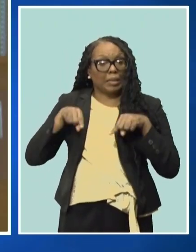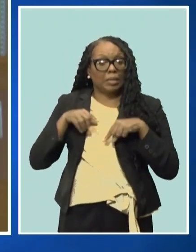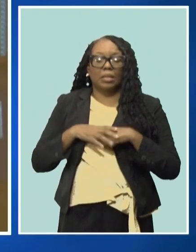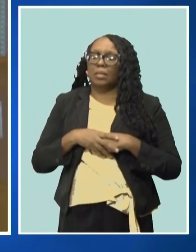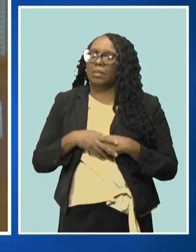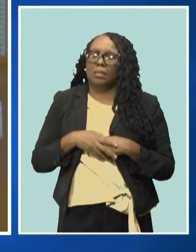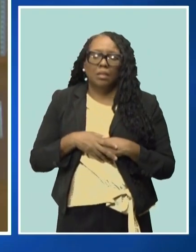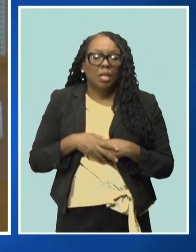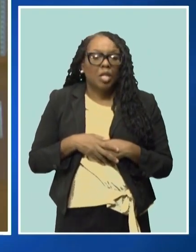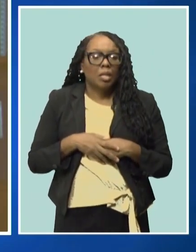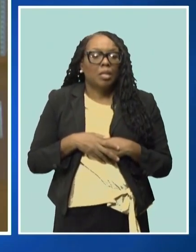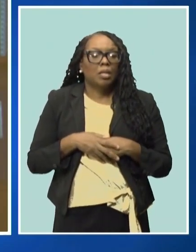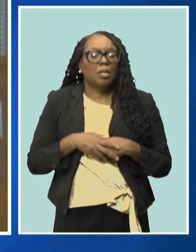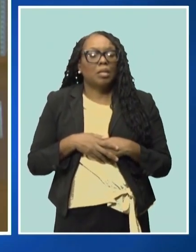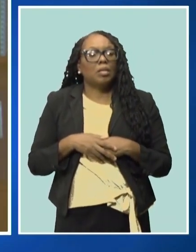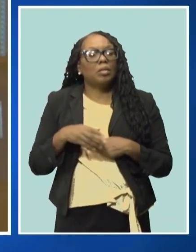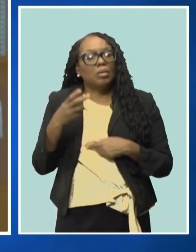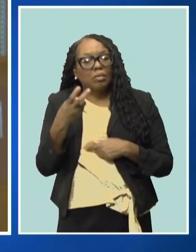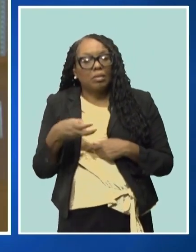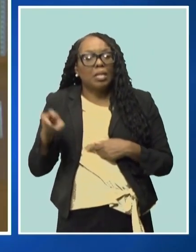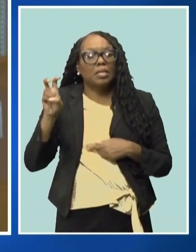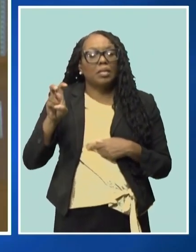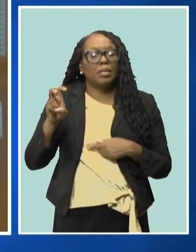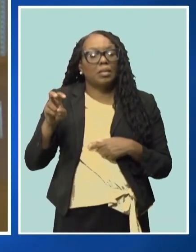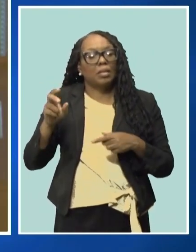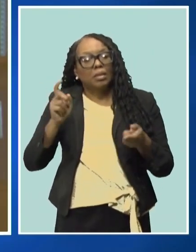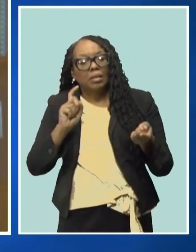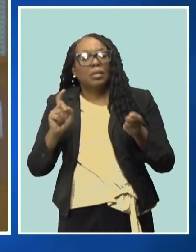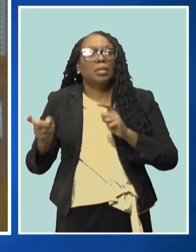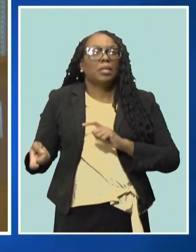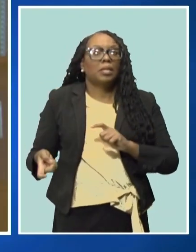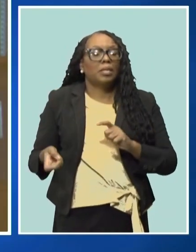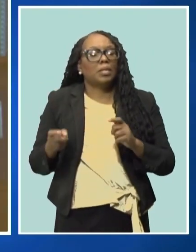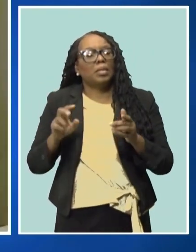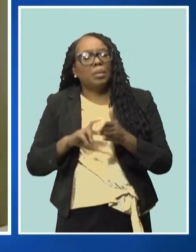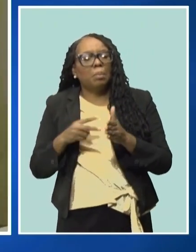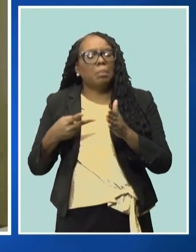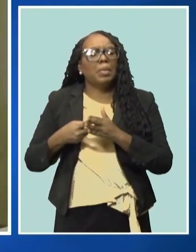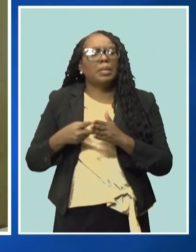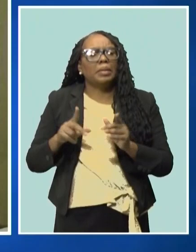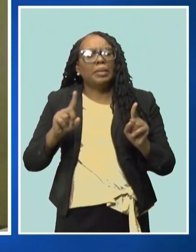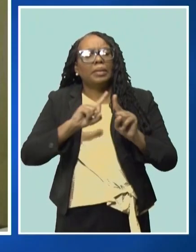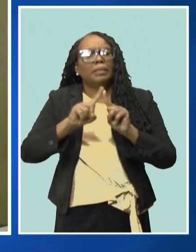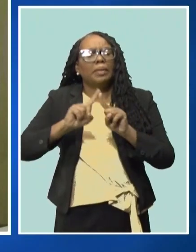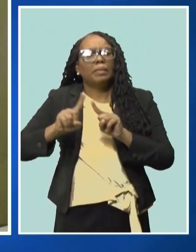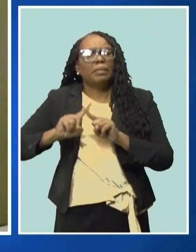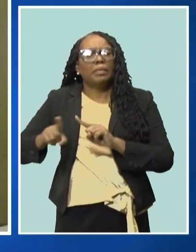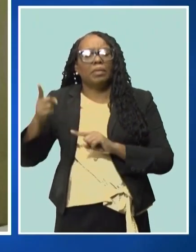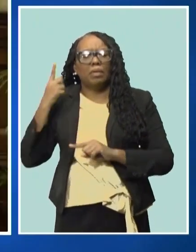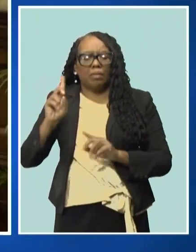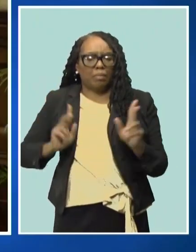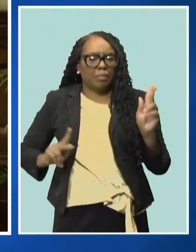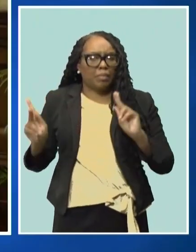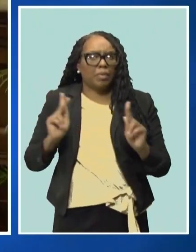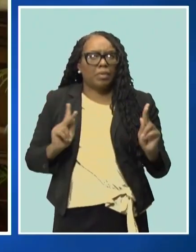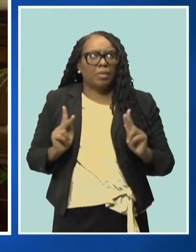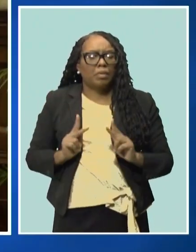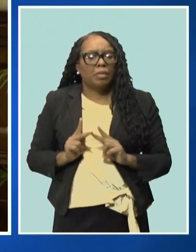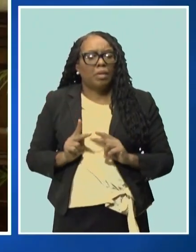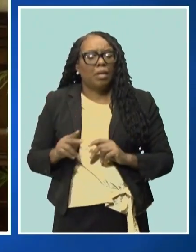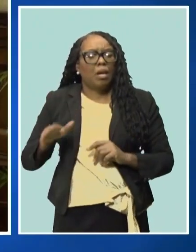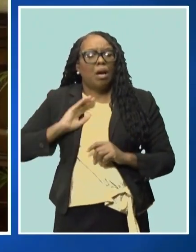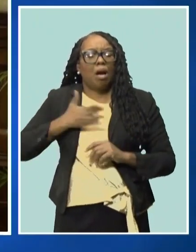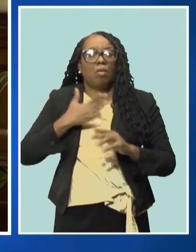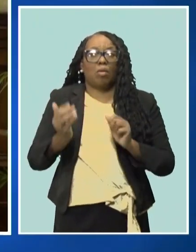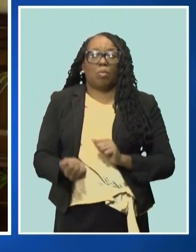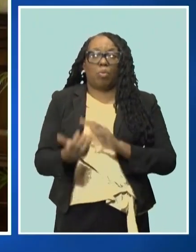to different people in different spaces. However, in concerning just transition, we must have a holistic